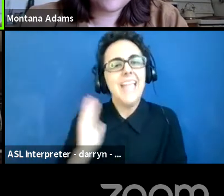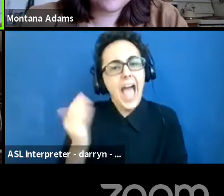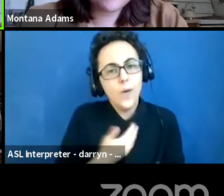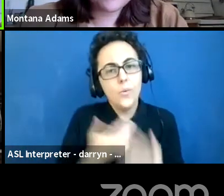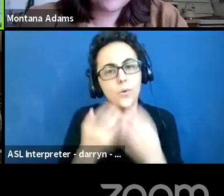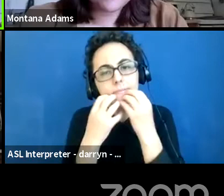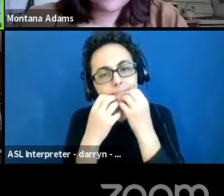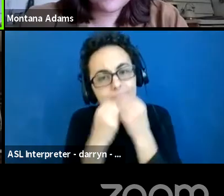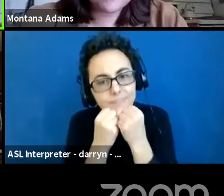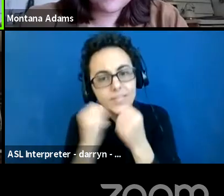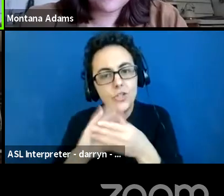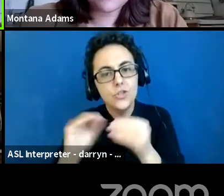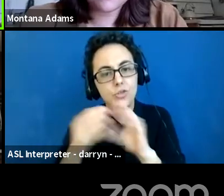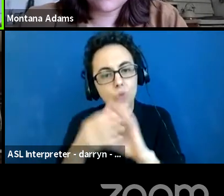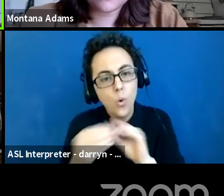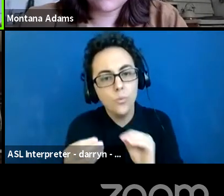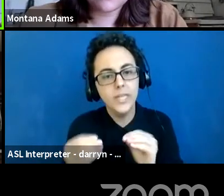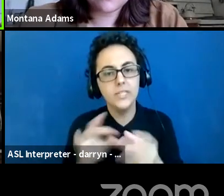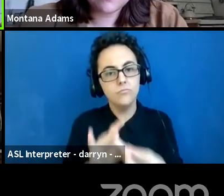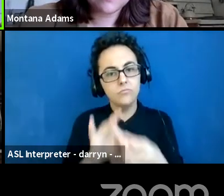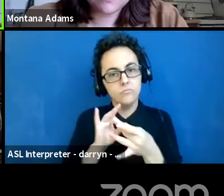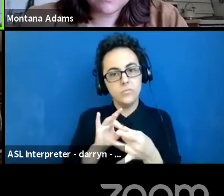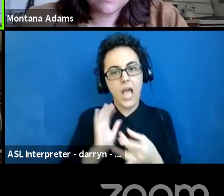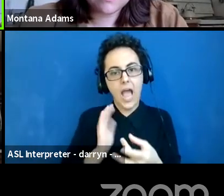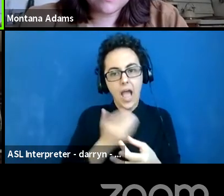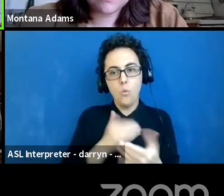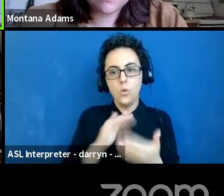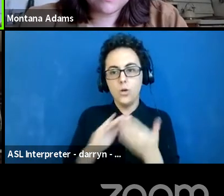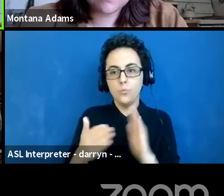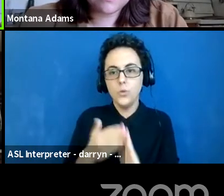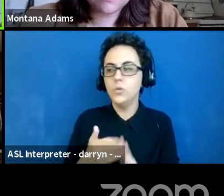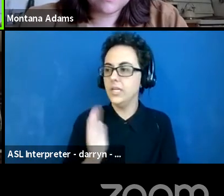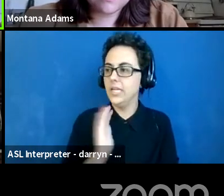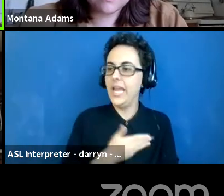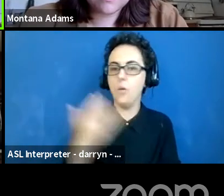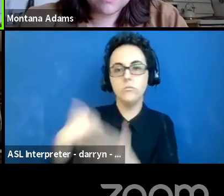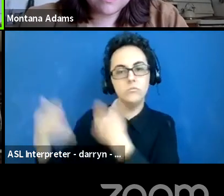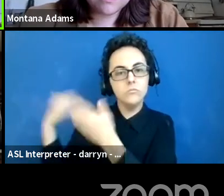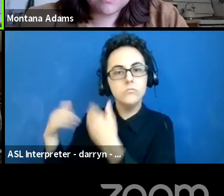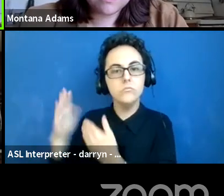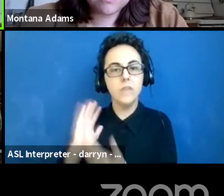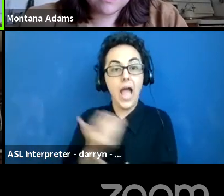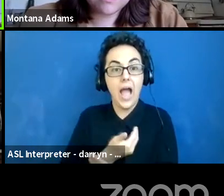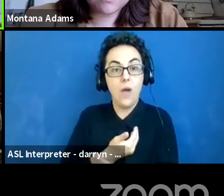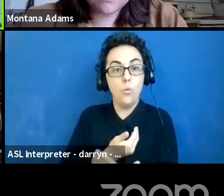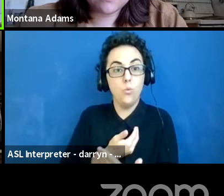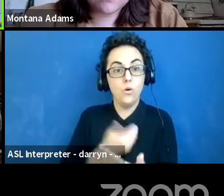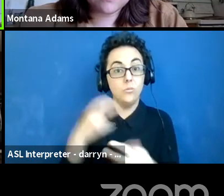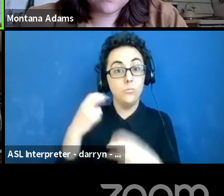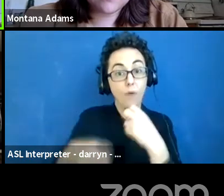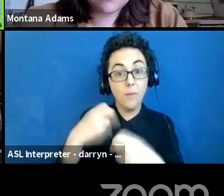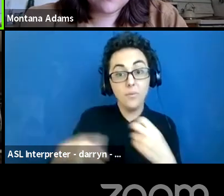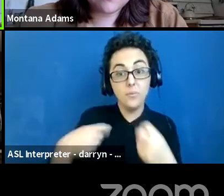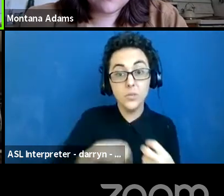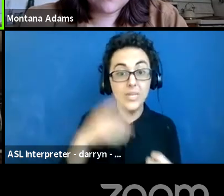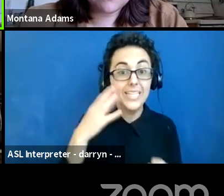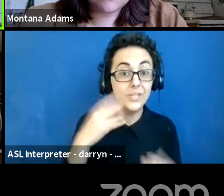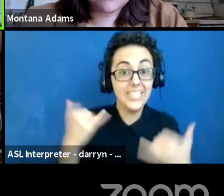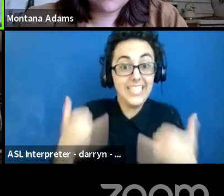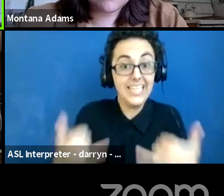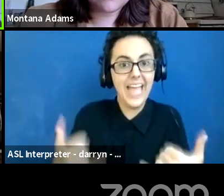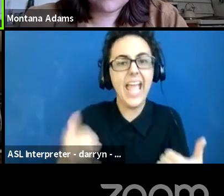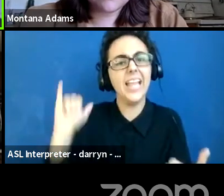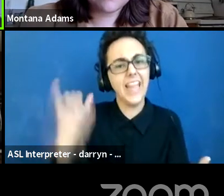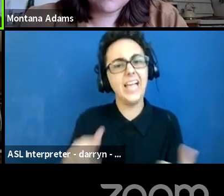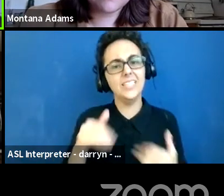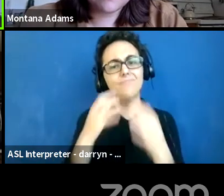relevant, that are happening to our communities to these days. So it needs a longer process. So I think just honoring that these